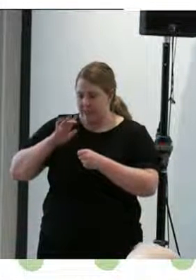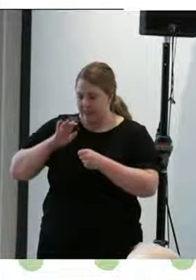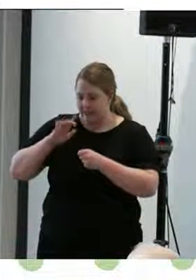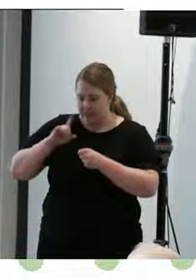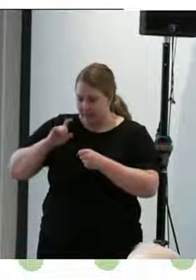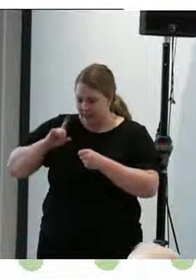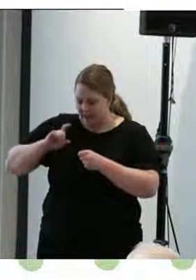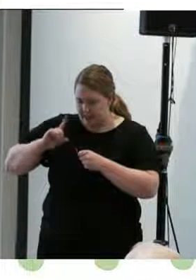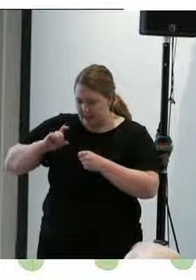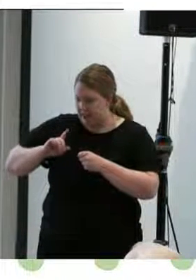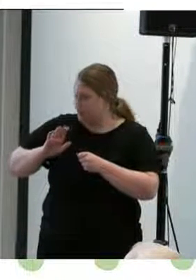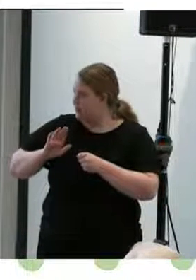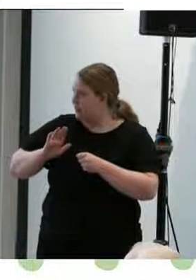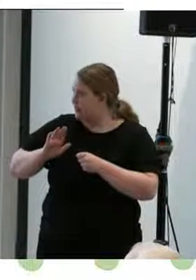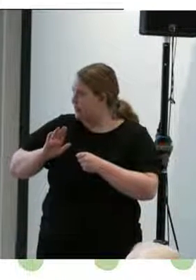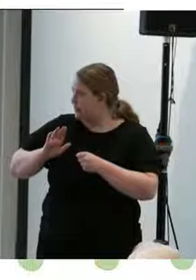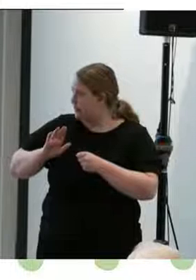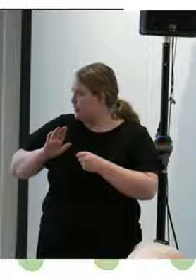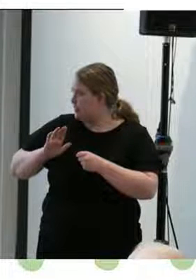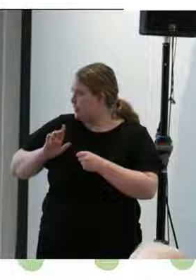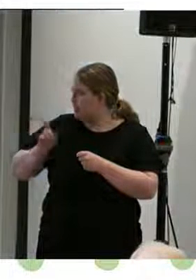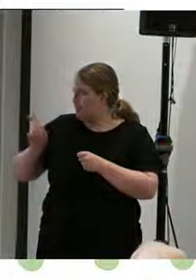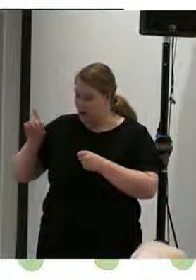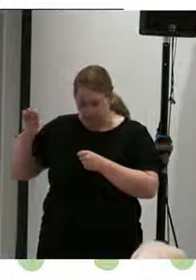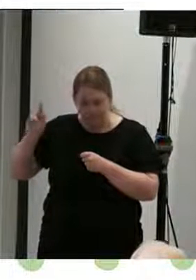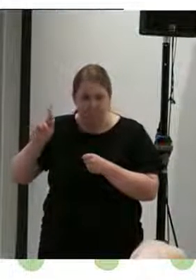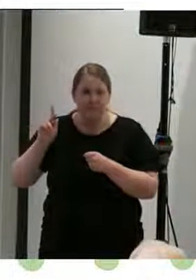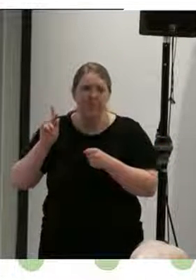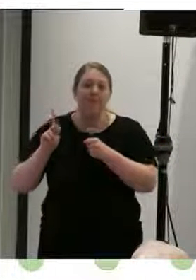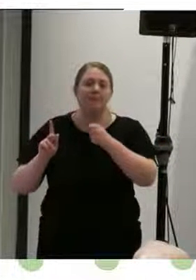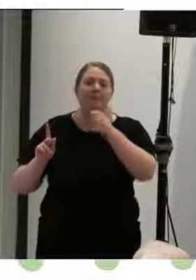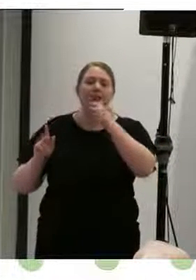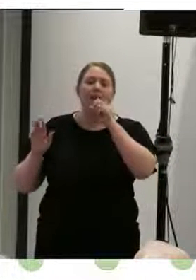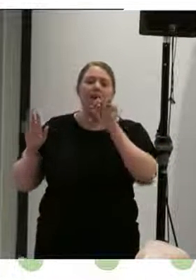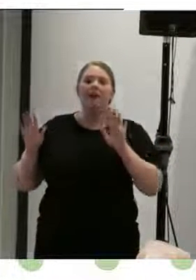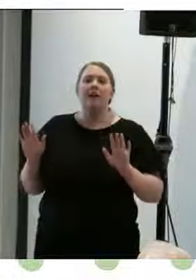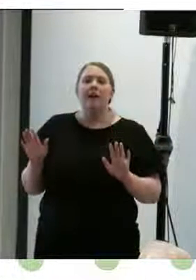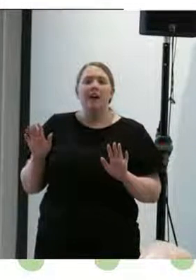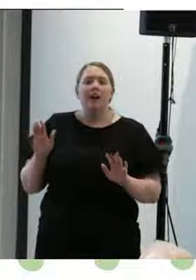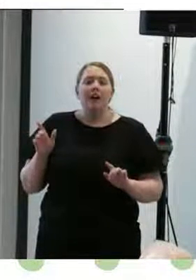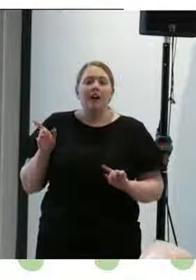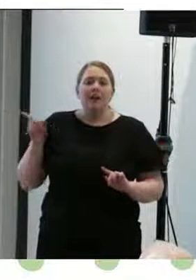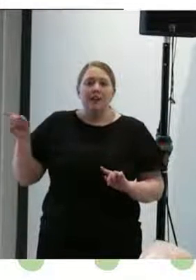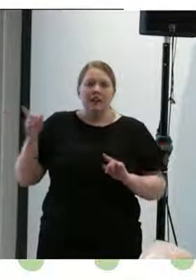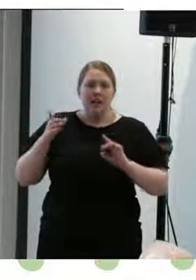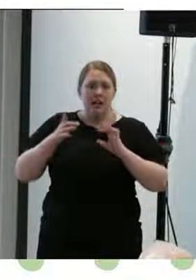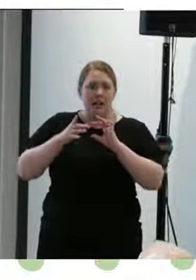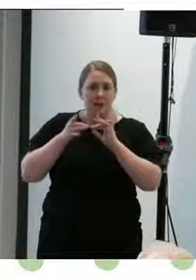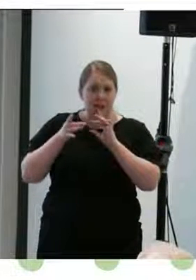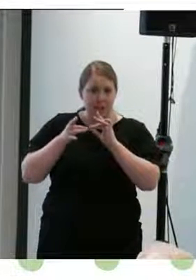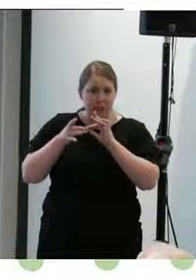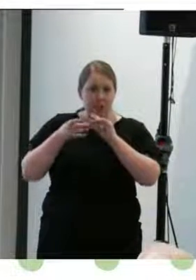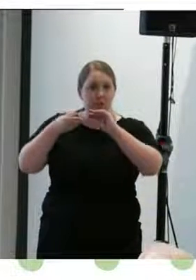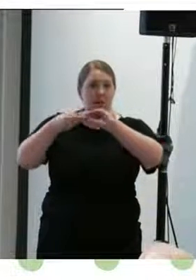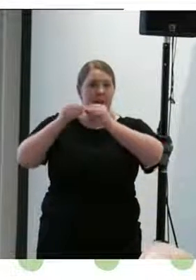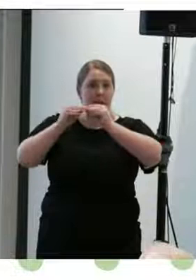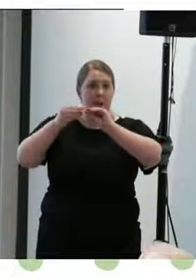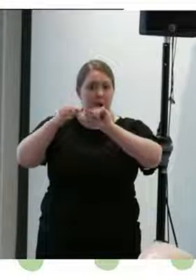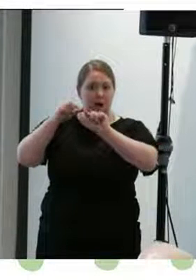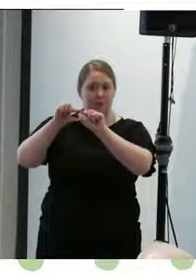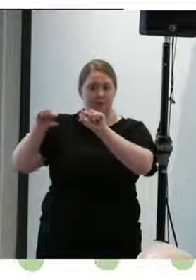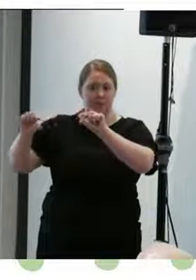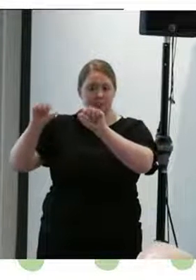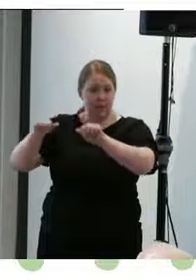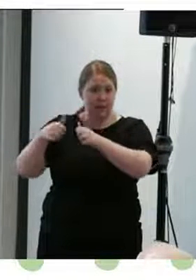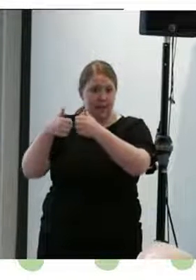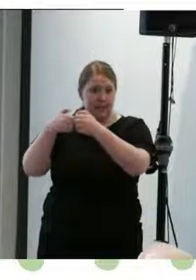Okay, it is working. Here, do you want me to? As I mentioned, there's a number to text. If you have questions, I'll read off a couple of the